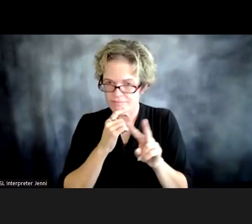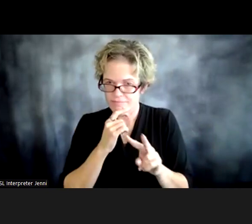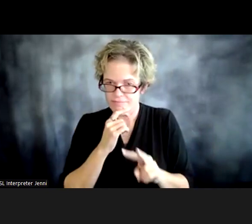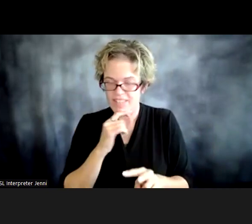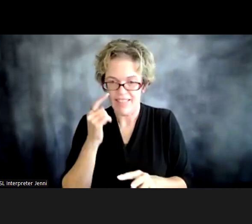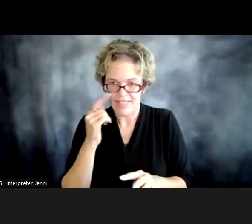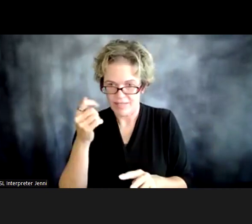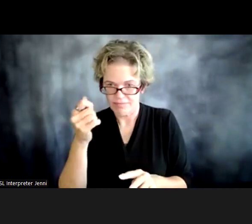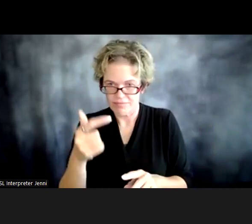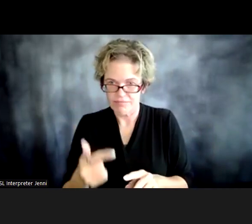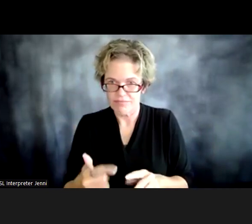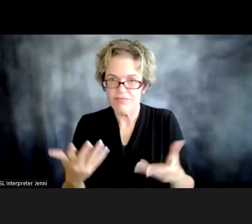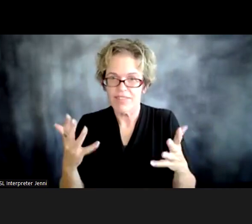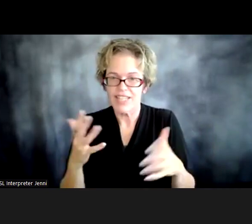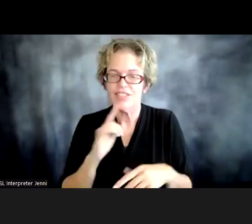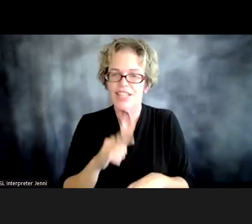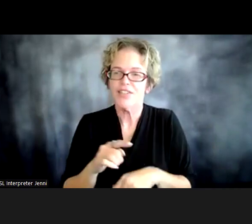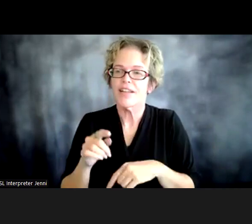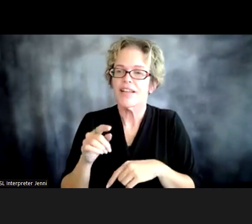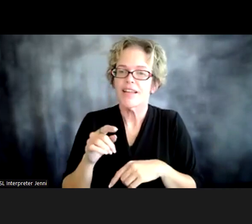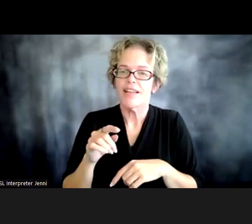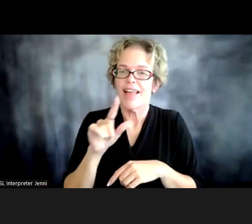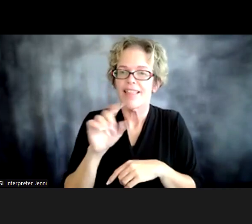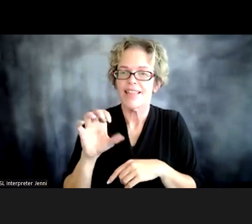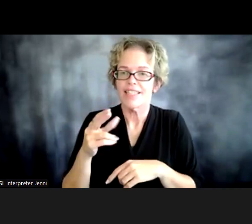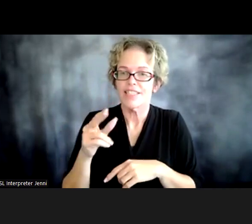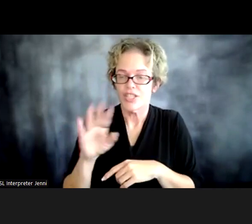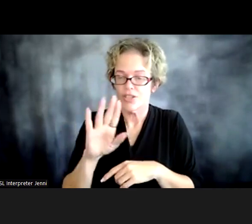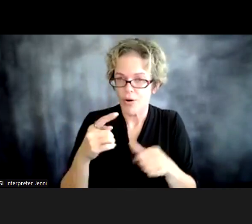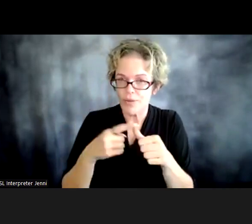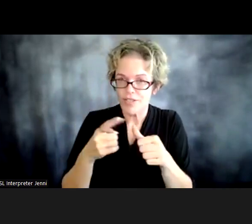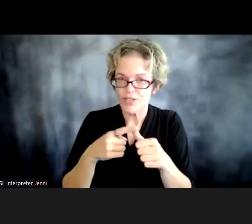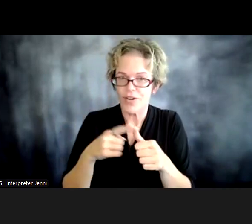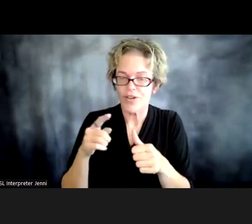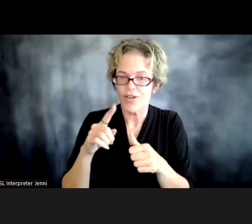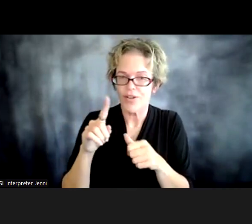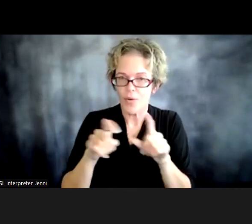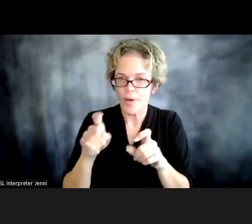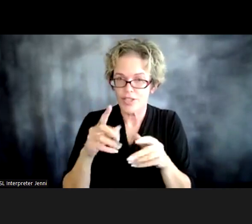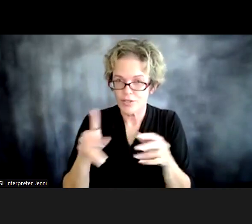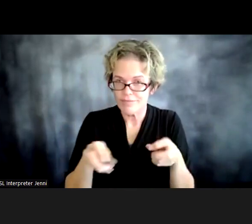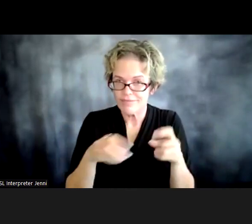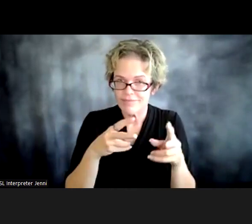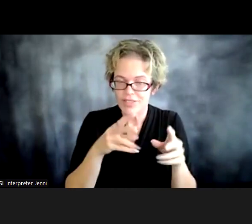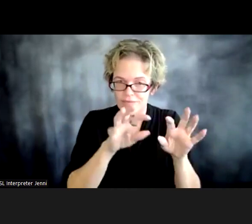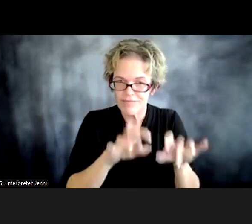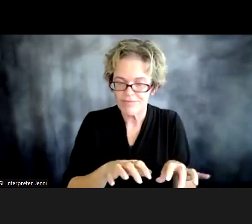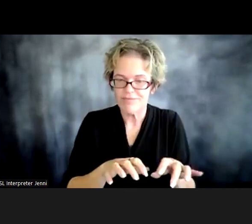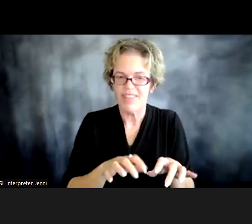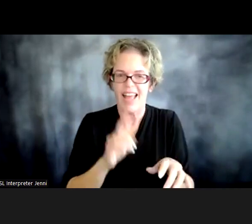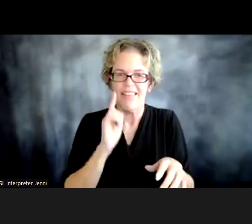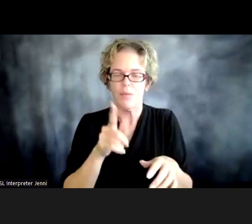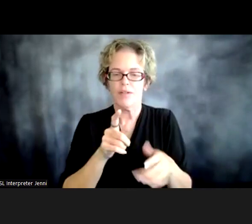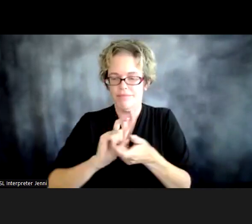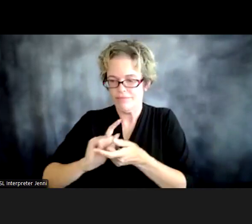all of them. Again, Leach, I think the ones that you put in there and originally that I kind of already addressed that we would take back as far as option 2 and the wording.